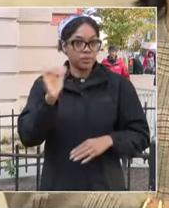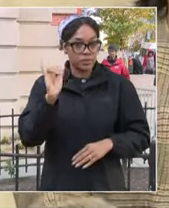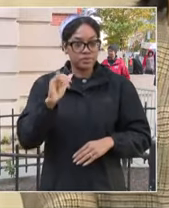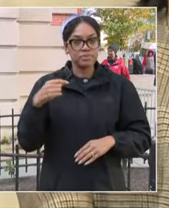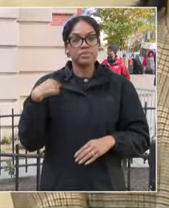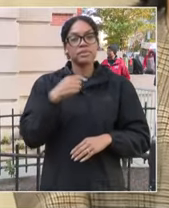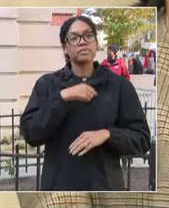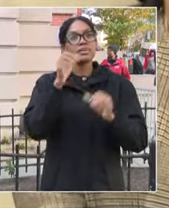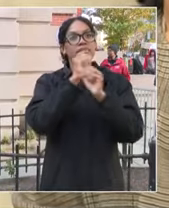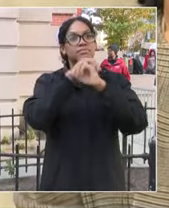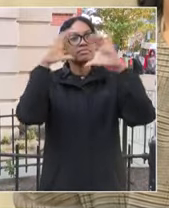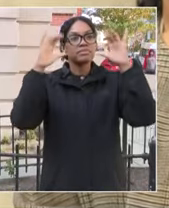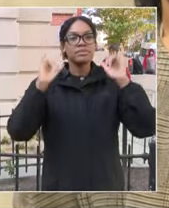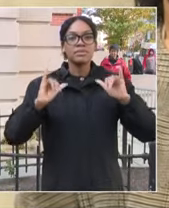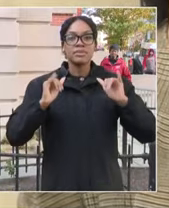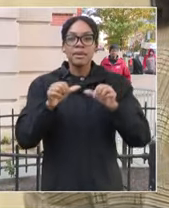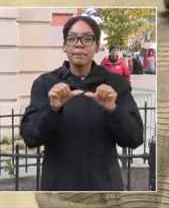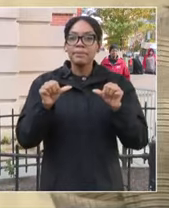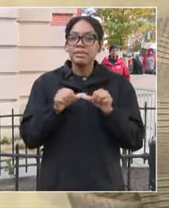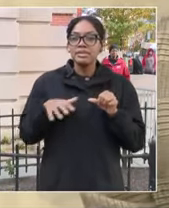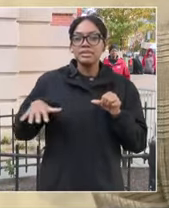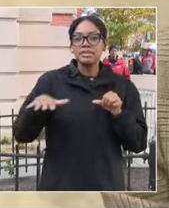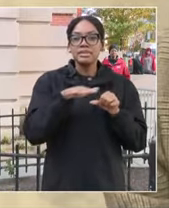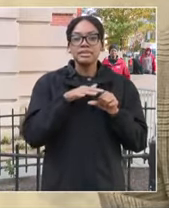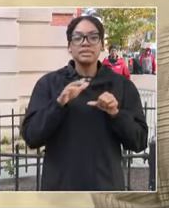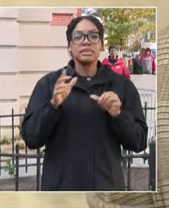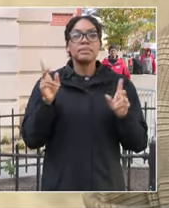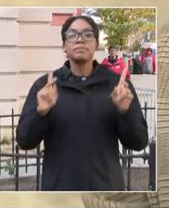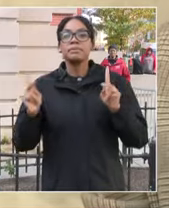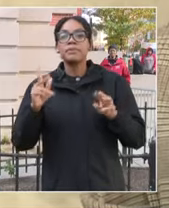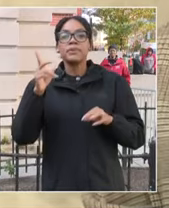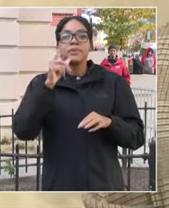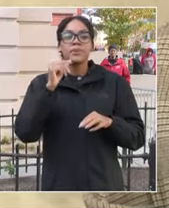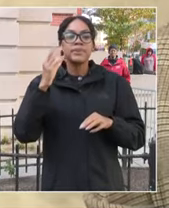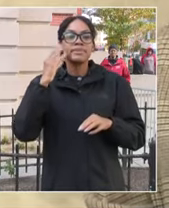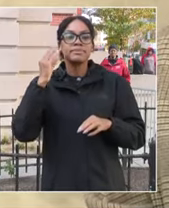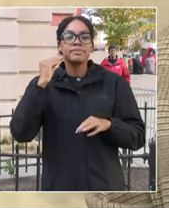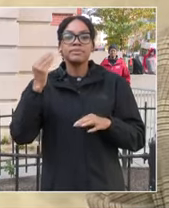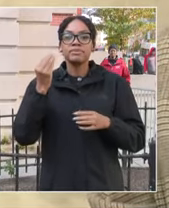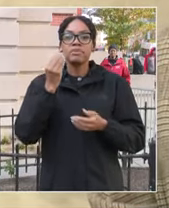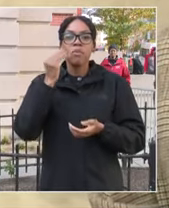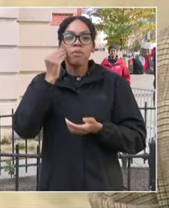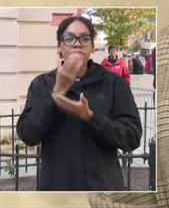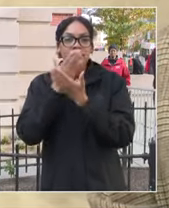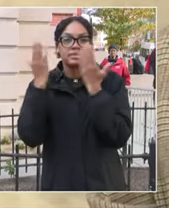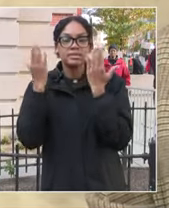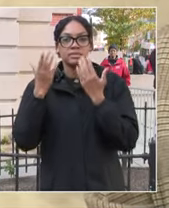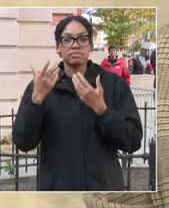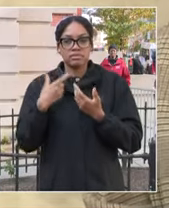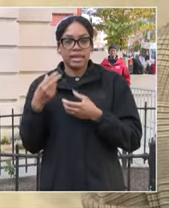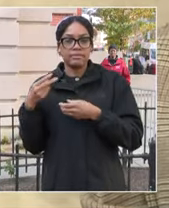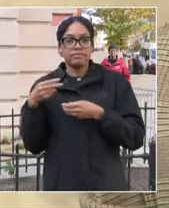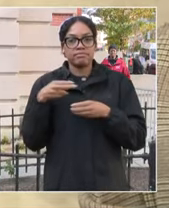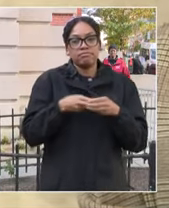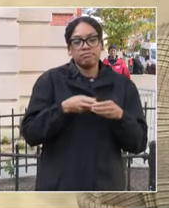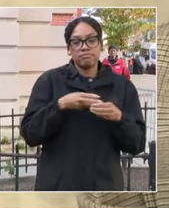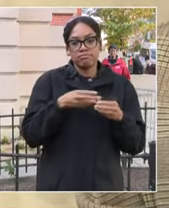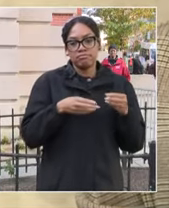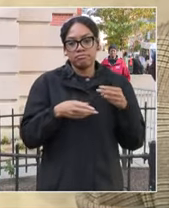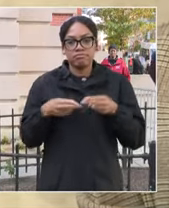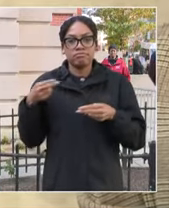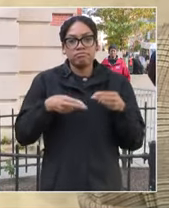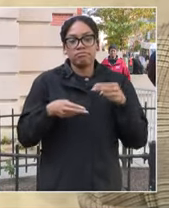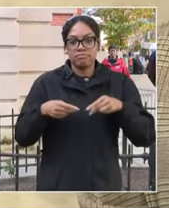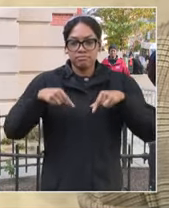homelessness could find not just services, but dignity, stability, and hope. Every single day, more than 225